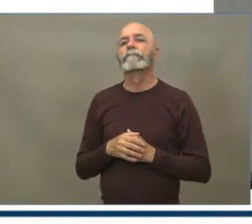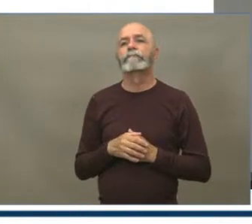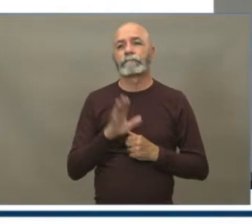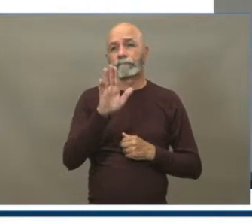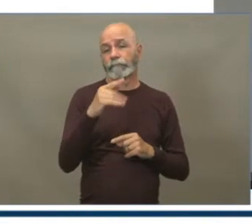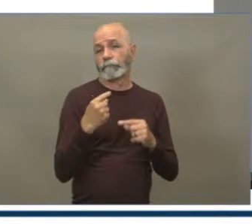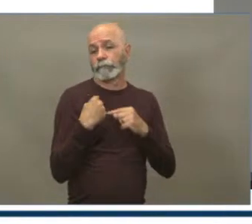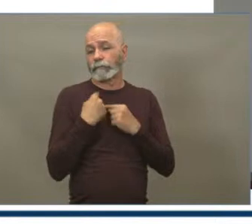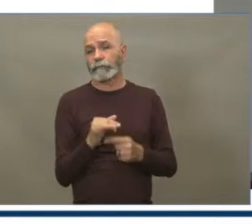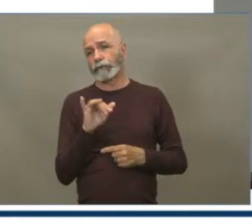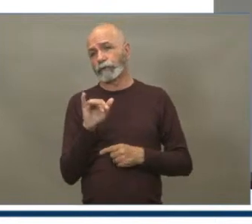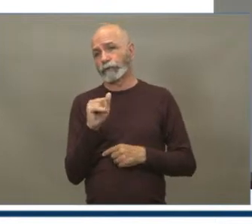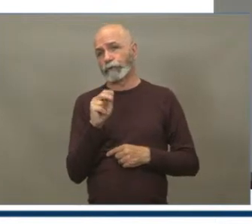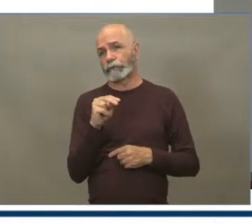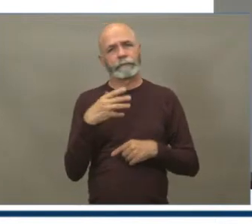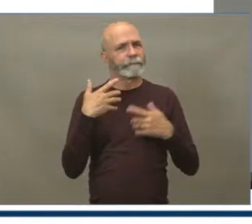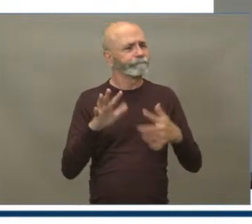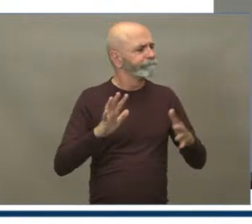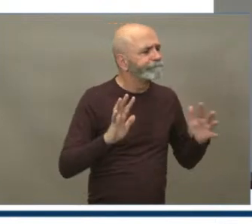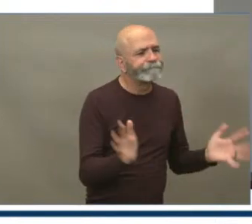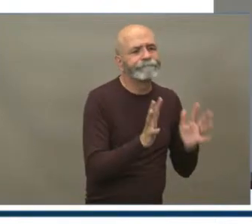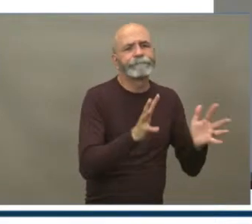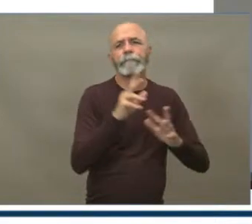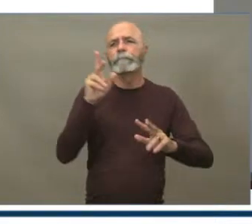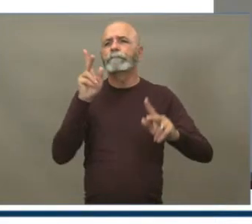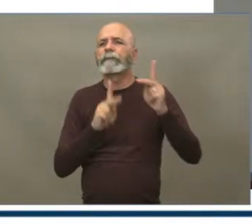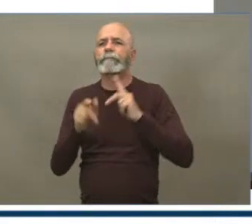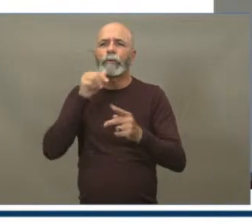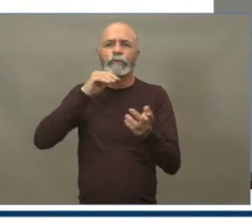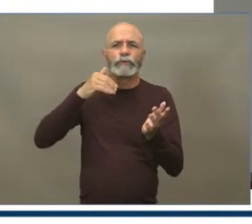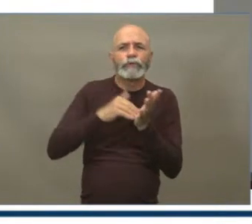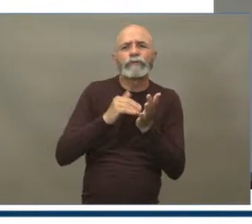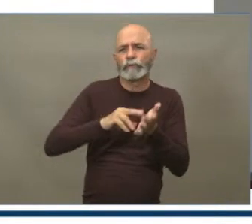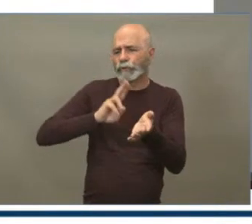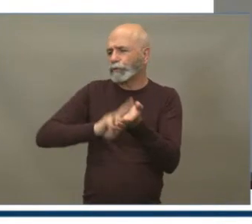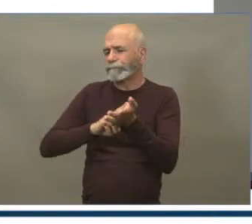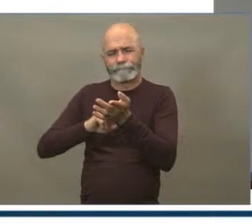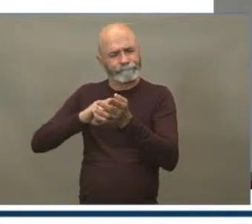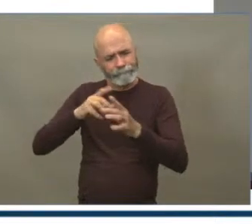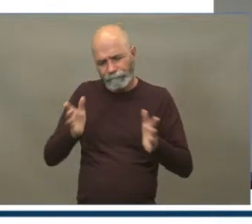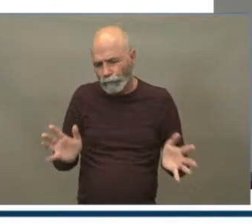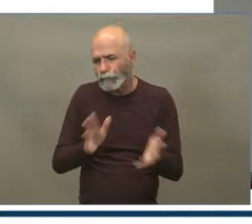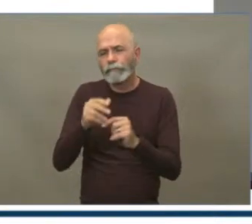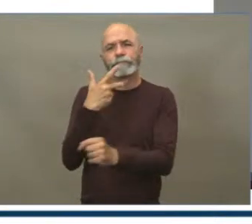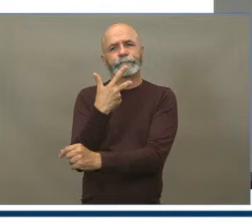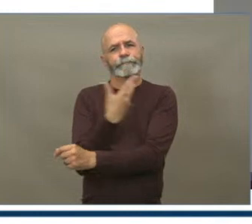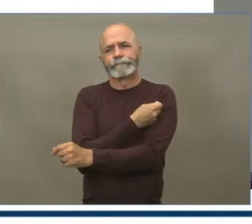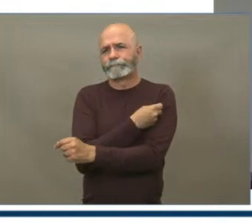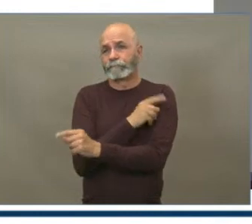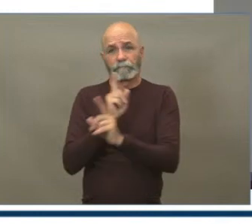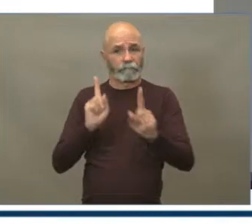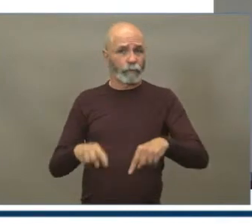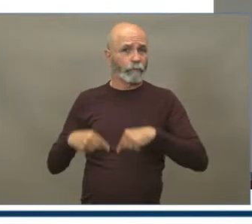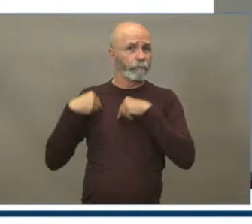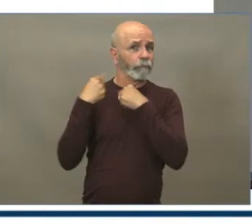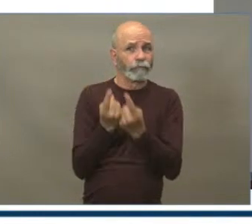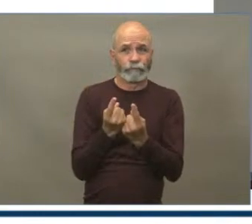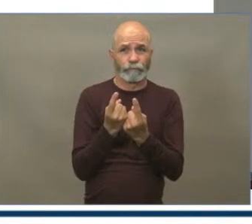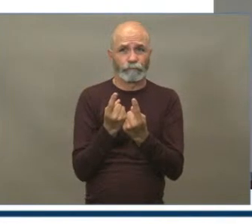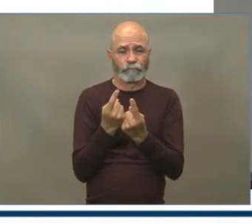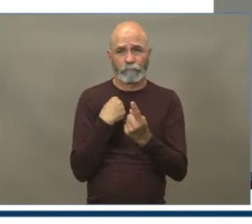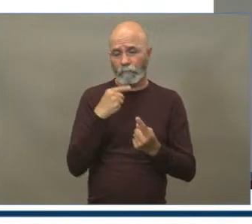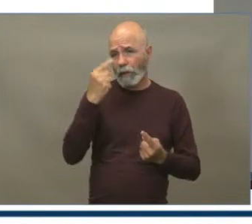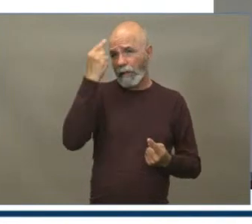be immunized. When we got to the end of the healthcare worker stream, there was at least on 2 occasions